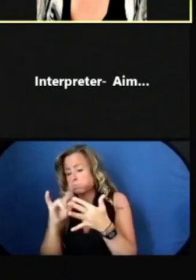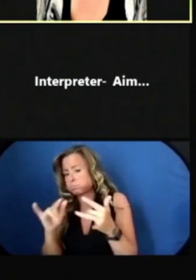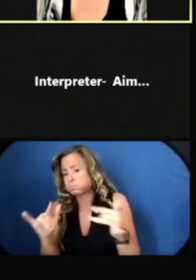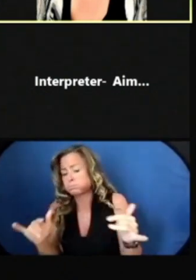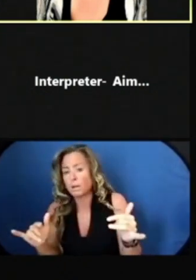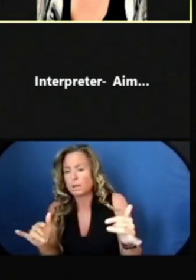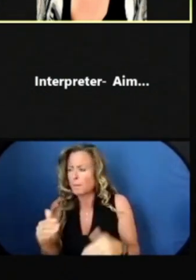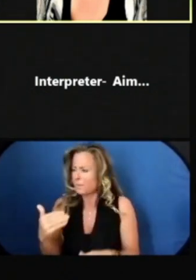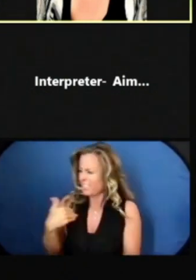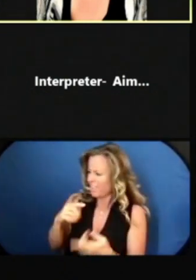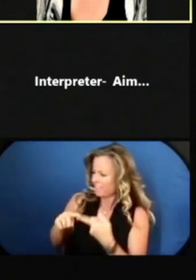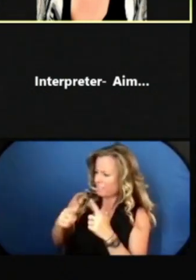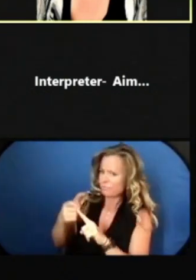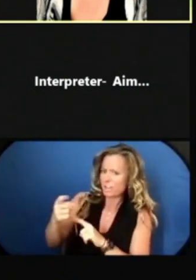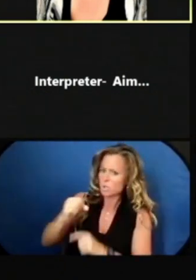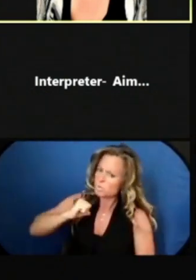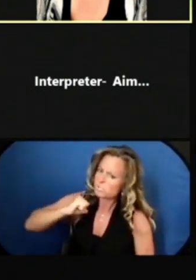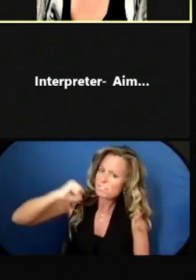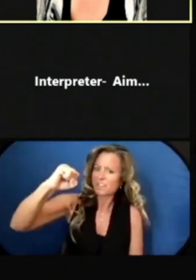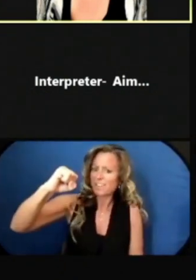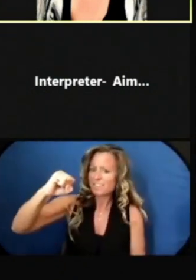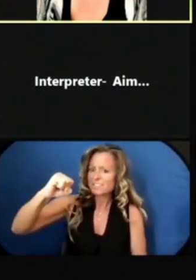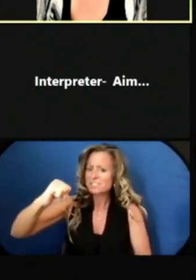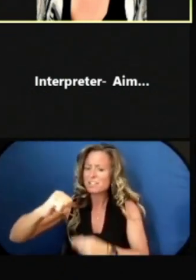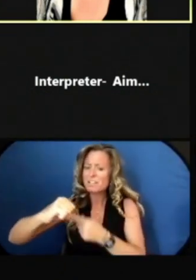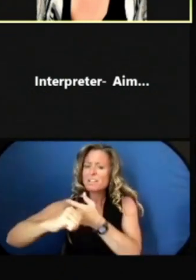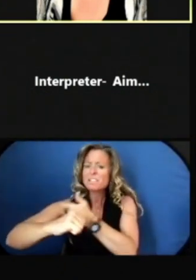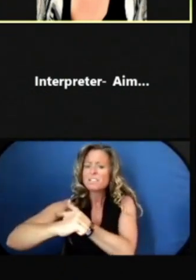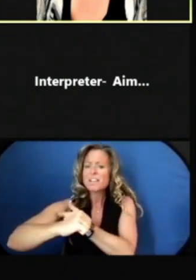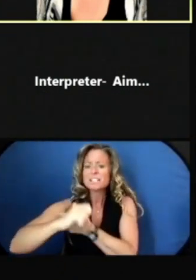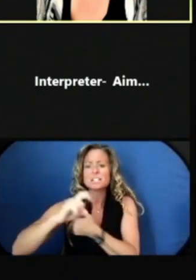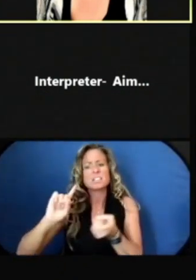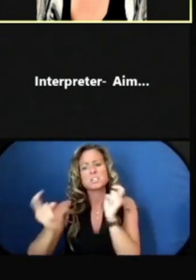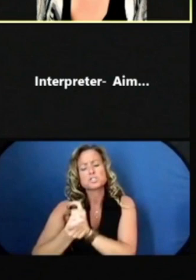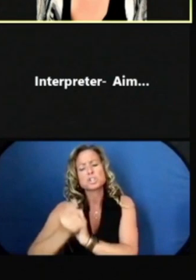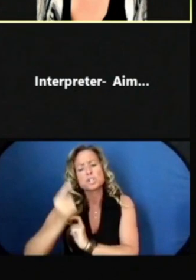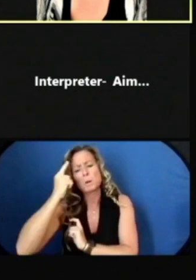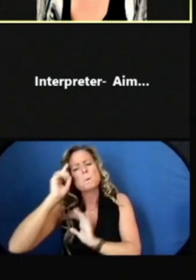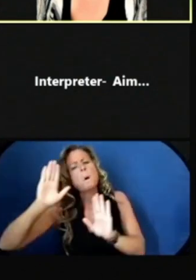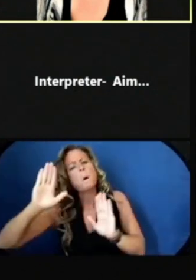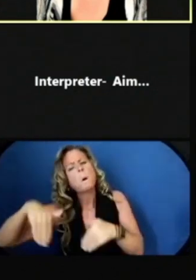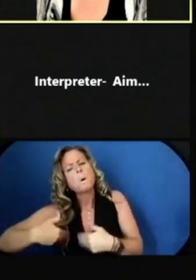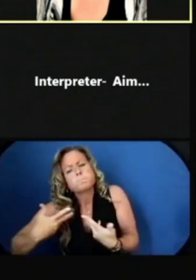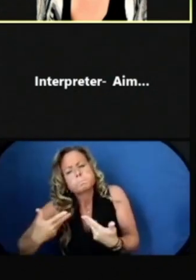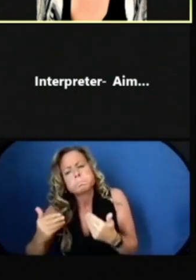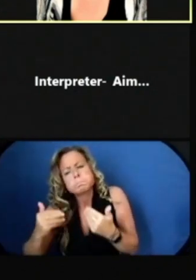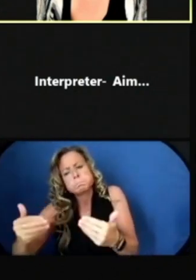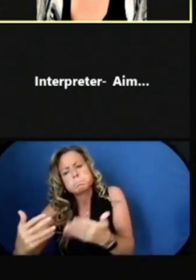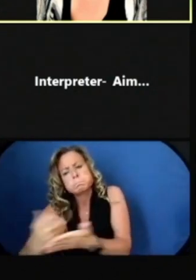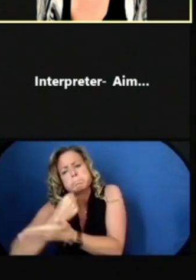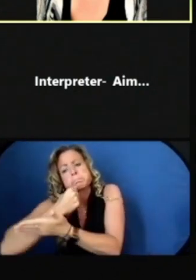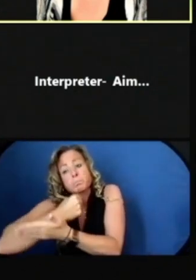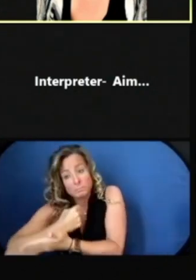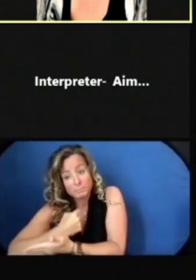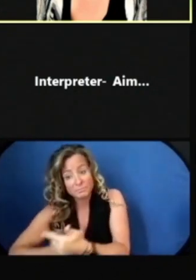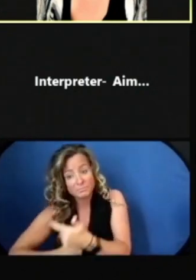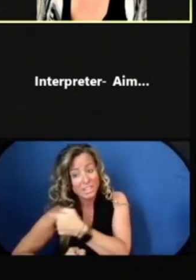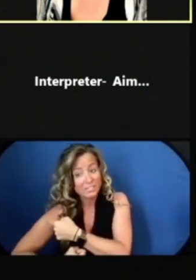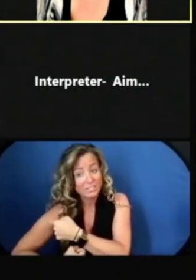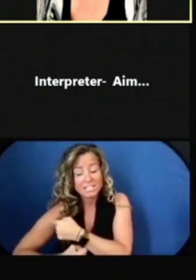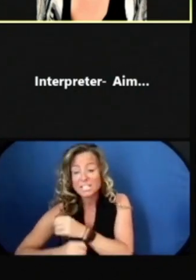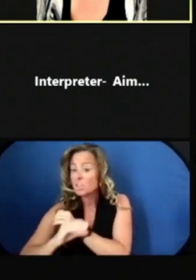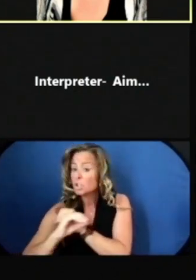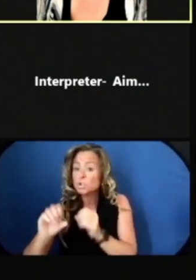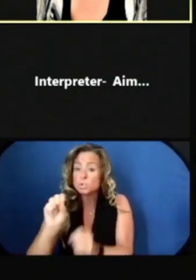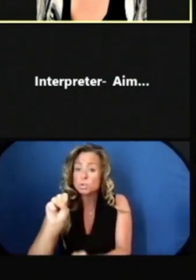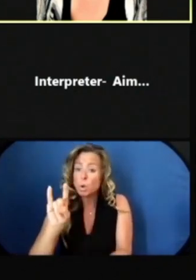who was also against getting the vaccine and they've changed their mind. They decide to get it. They have no